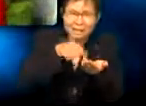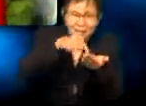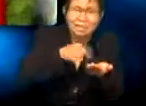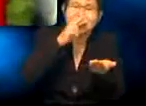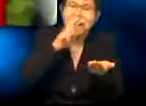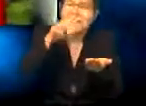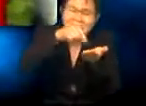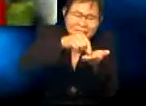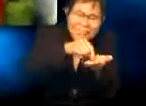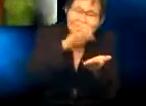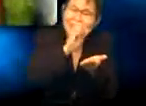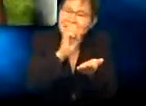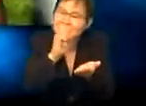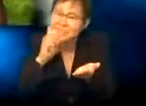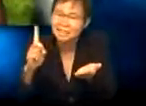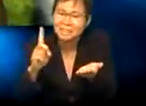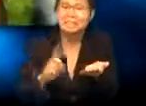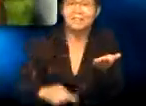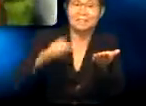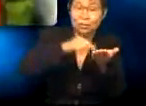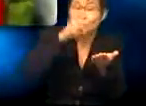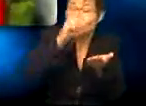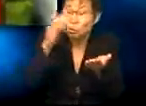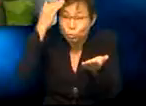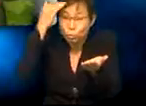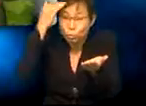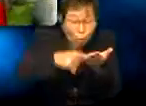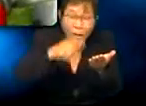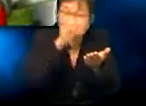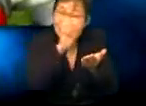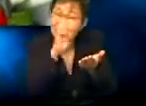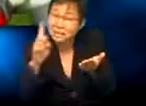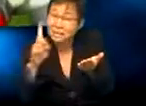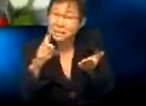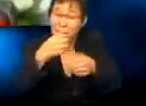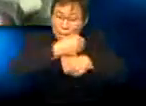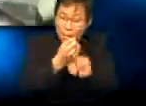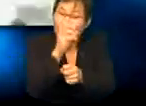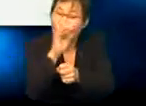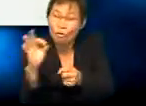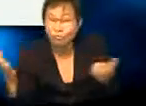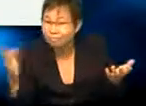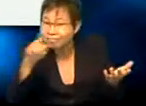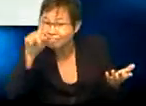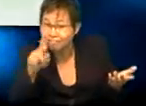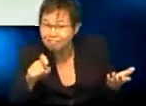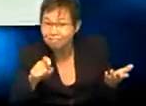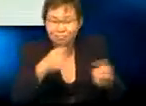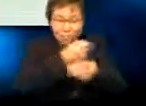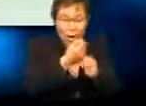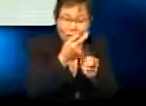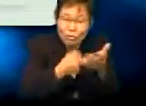These are the seeds. Do you know what a seed is made of?